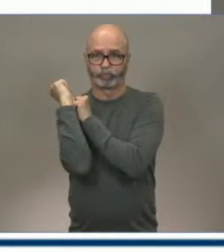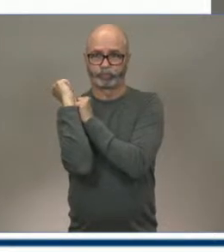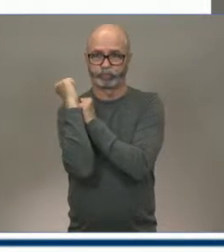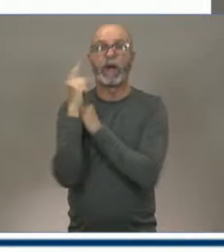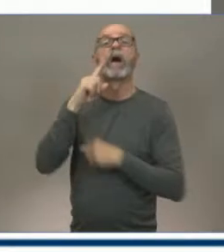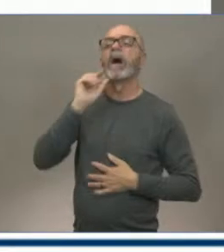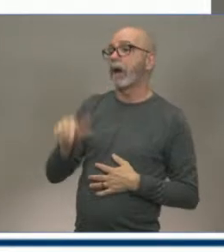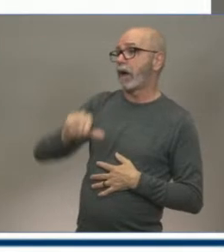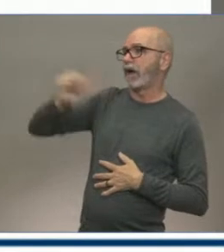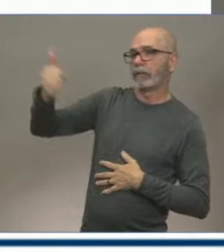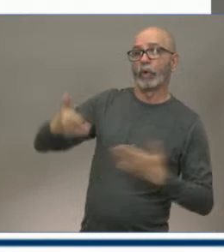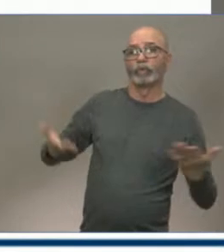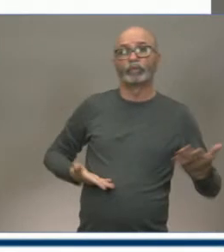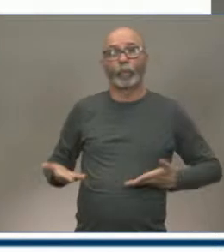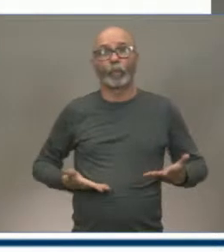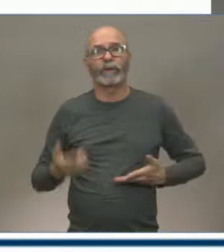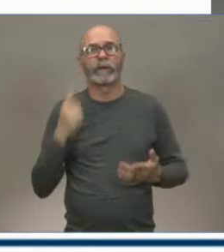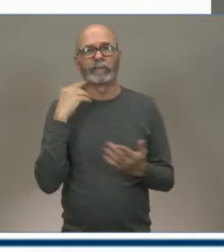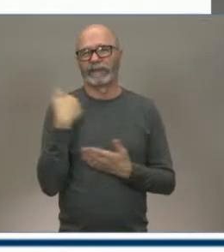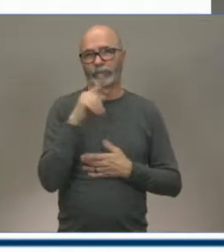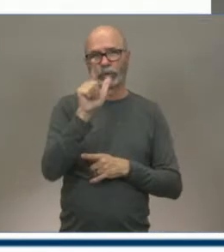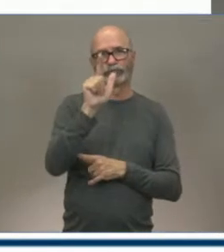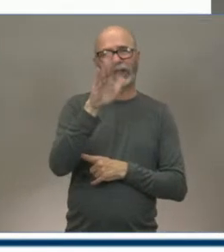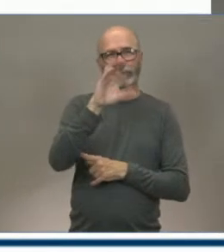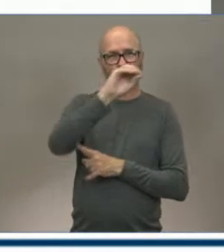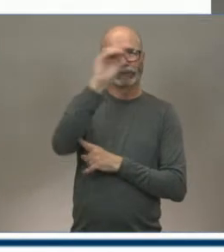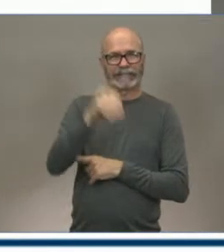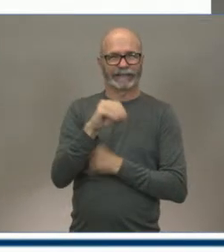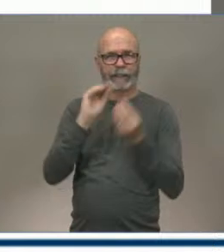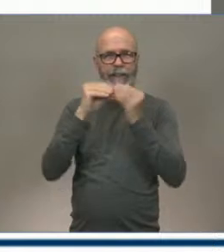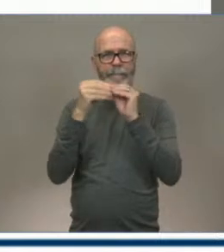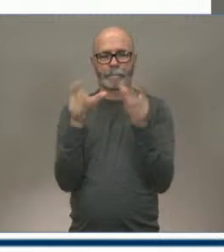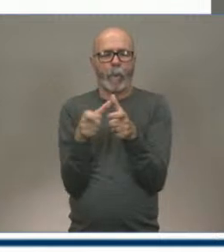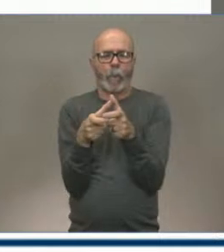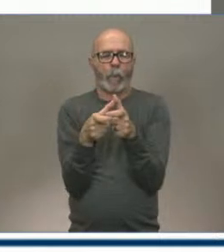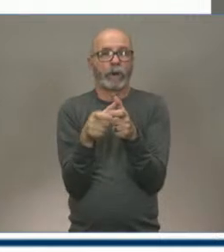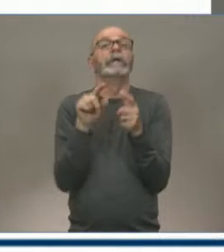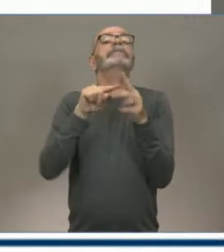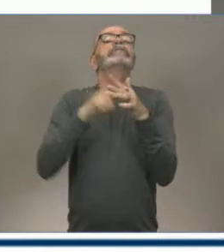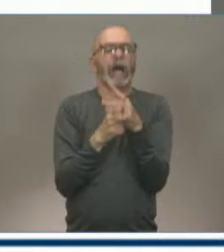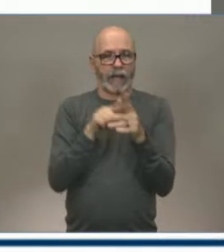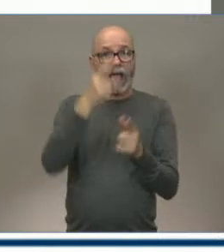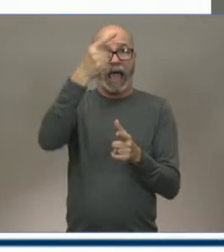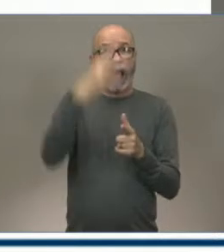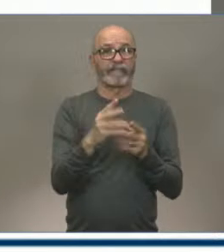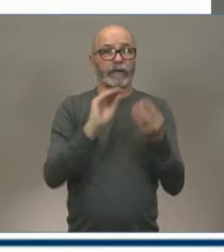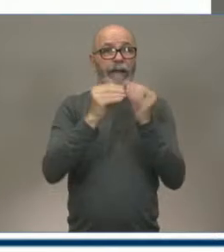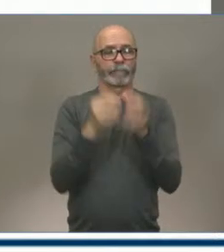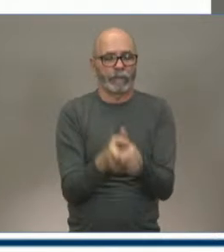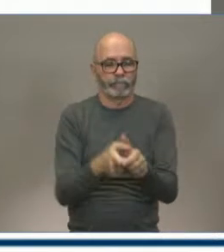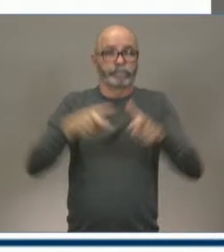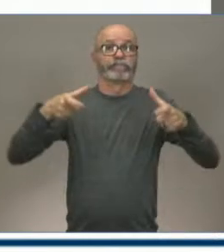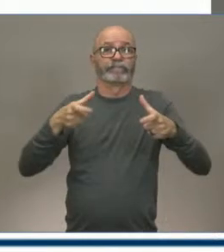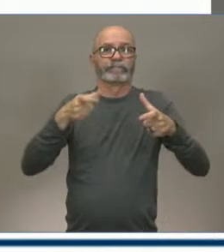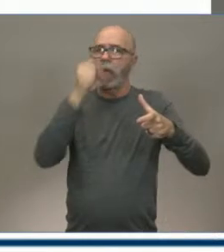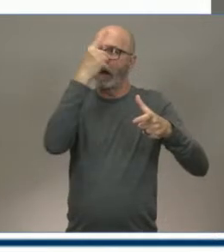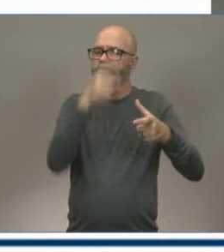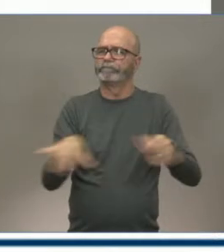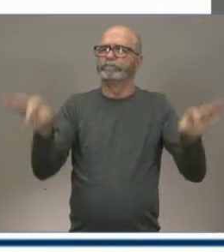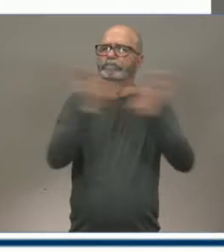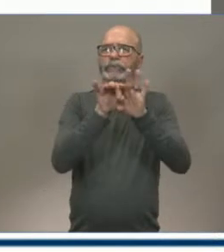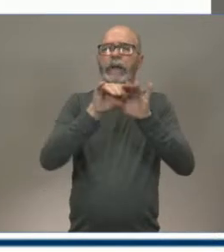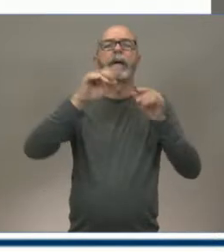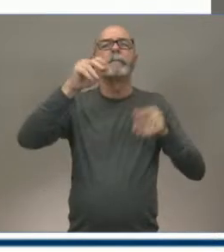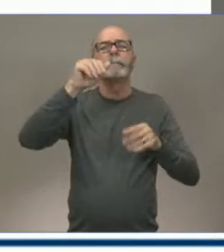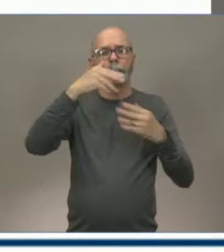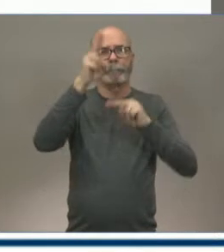go from 25% to 50% of their maximum capacity. All the other COVID protocols that are in place in stores